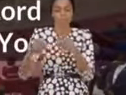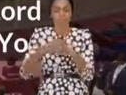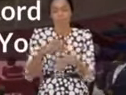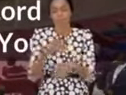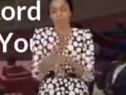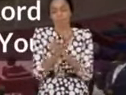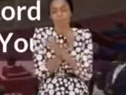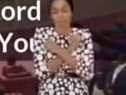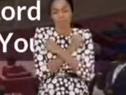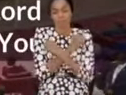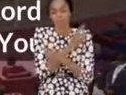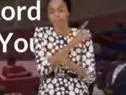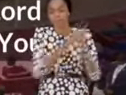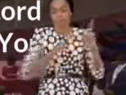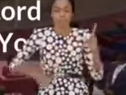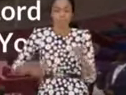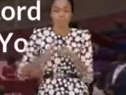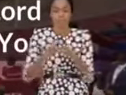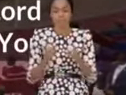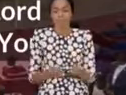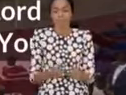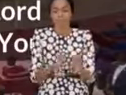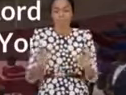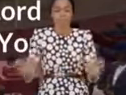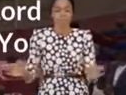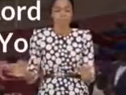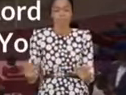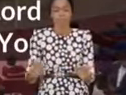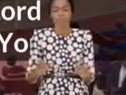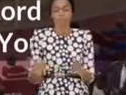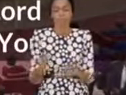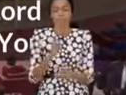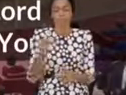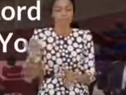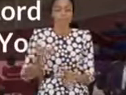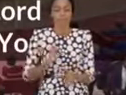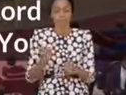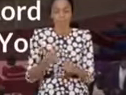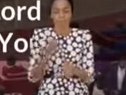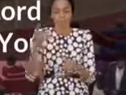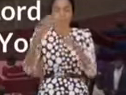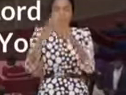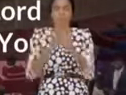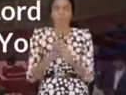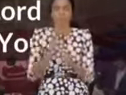Take me back there, Lord, to the place where I'm from.